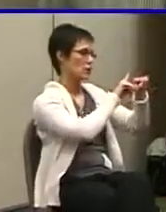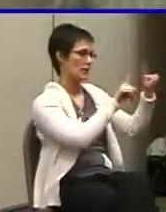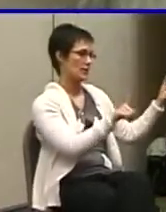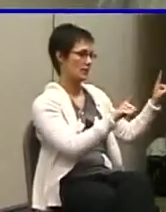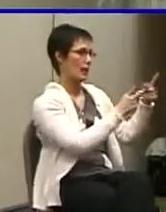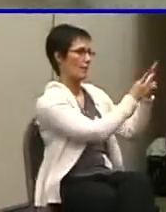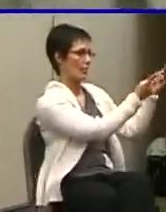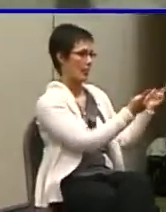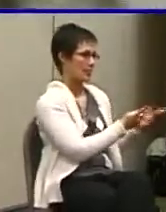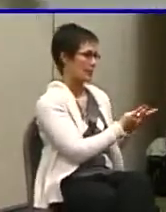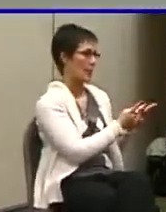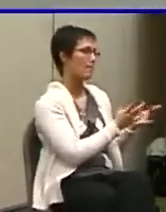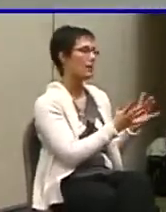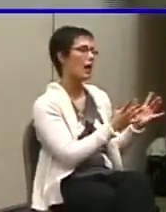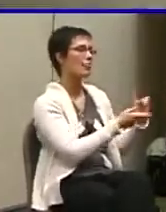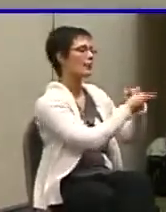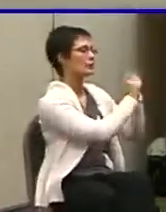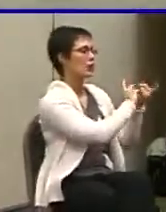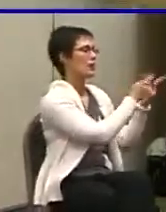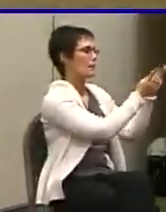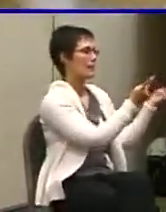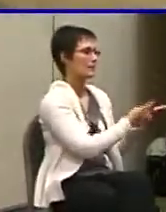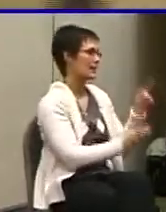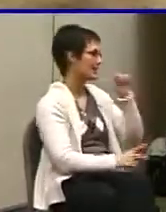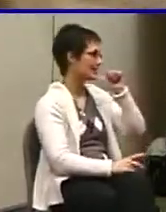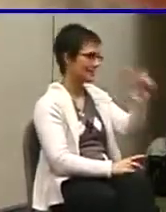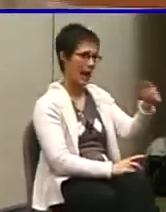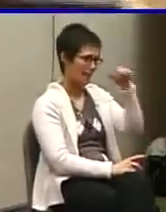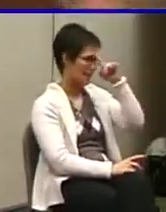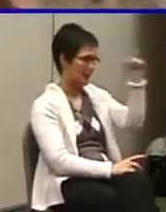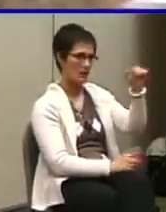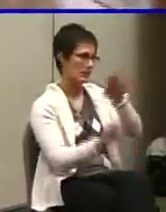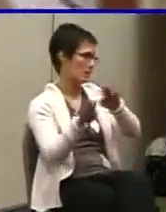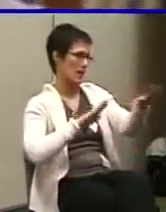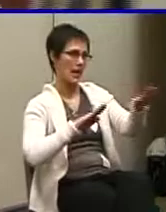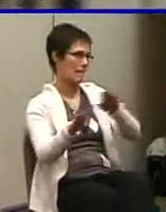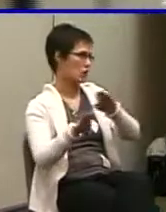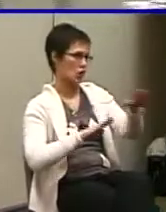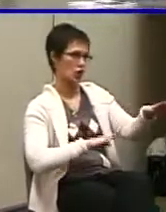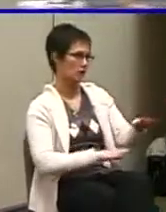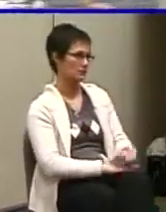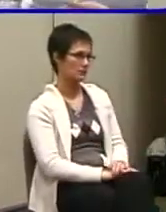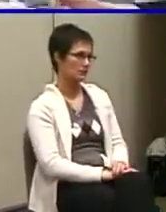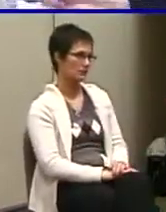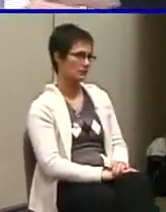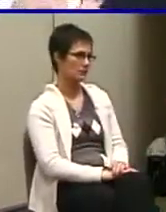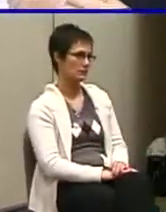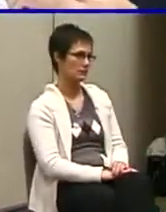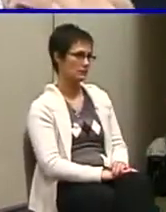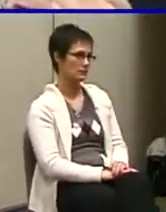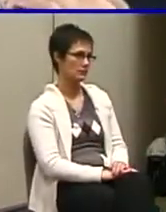though the change of placement is not due to behavior?